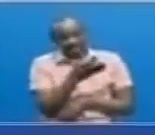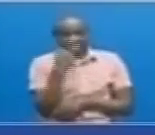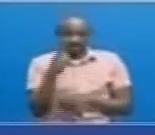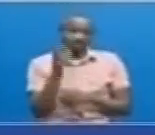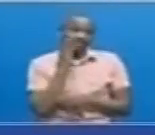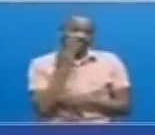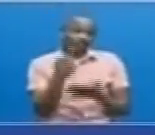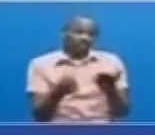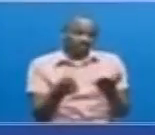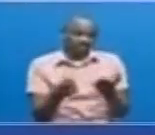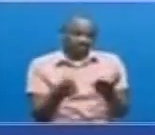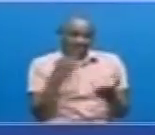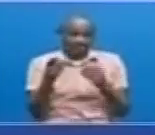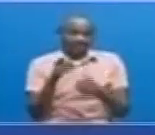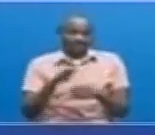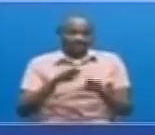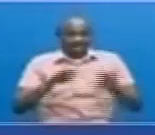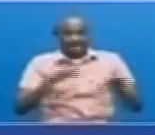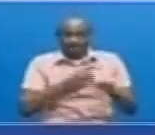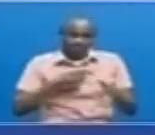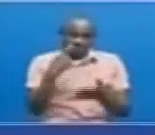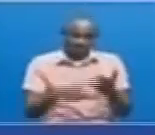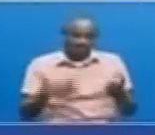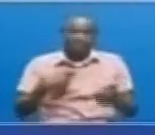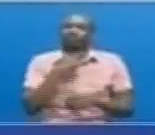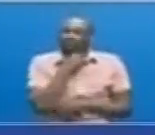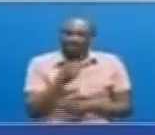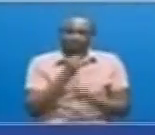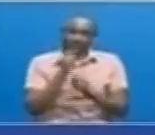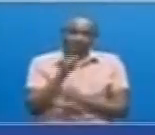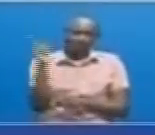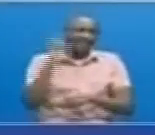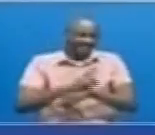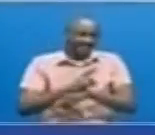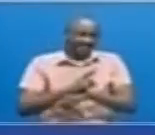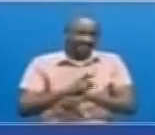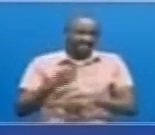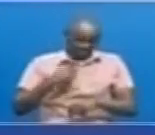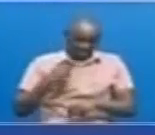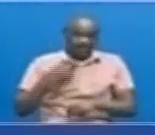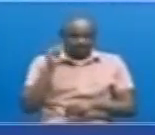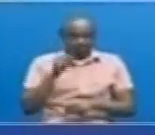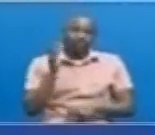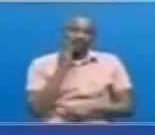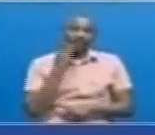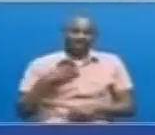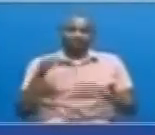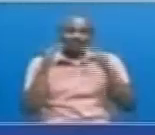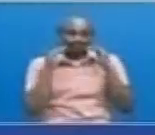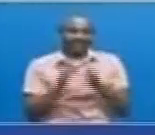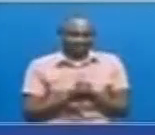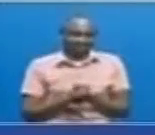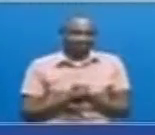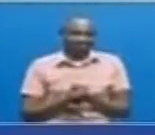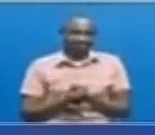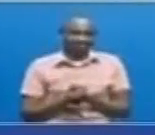this. I always felt I wanted to make sure that one day I'll put a smile on her face.